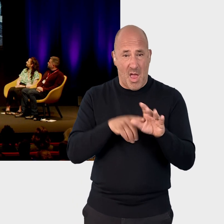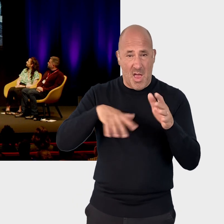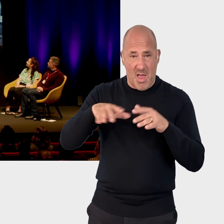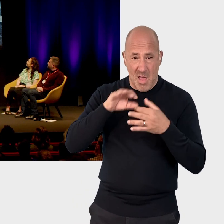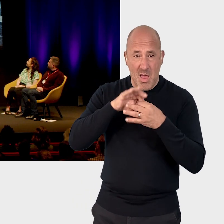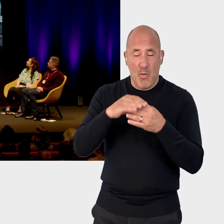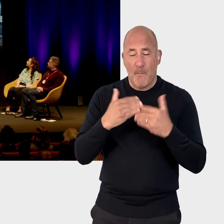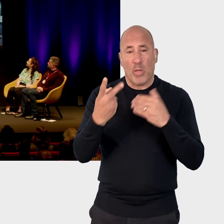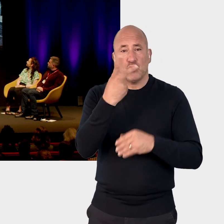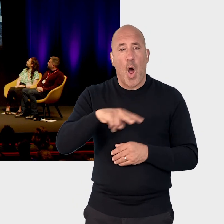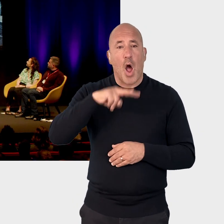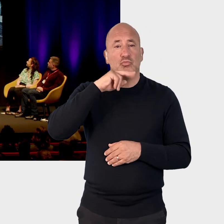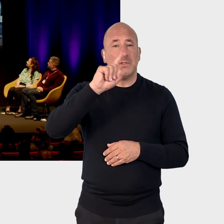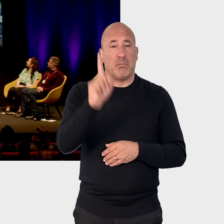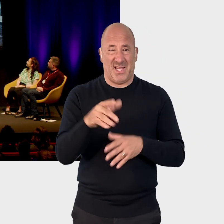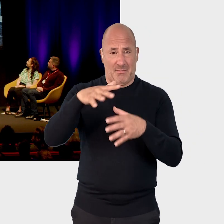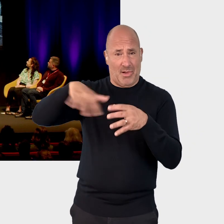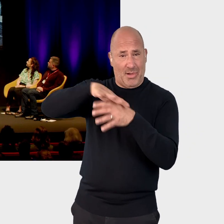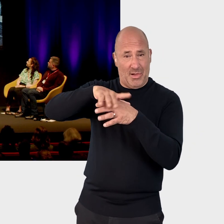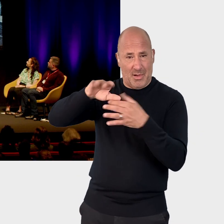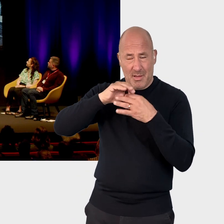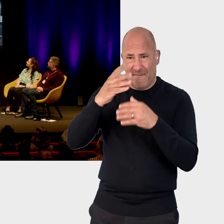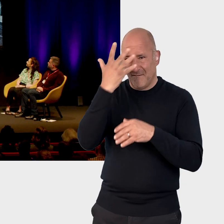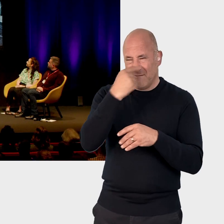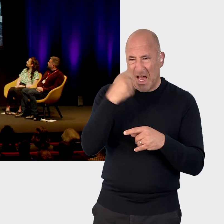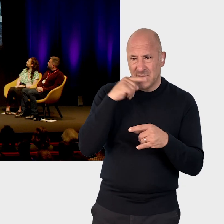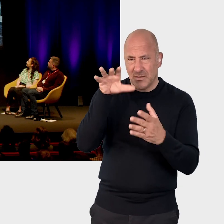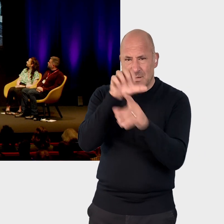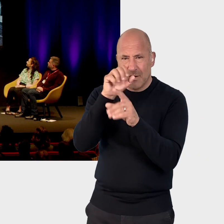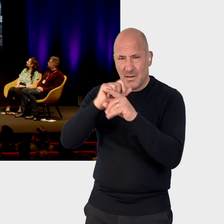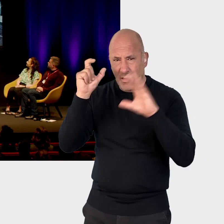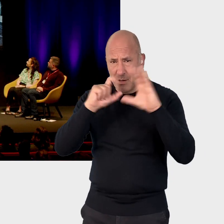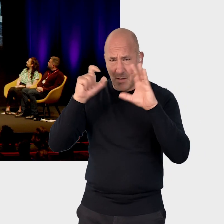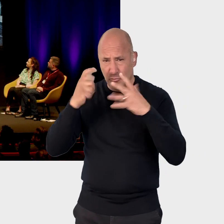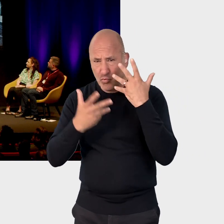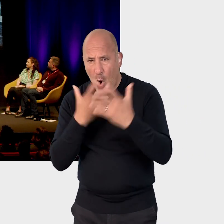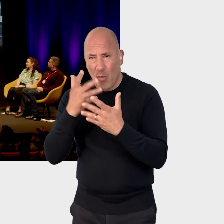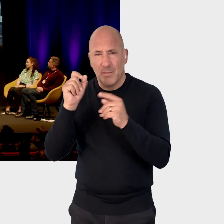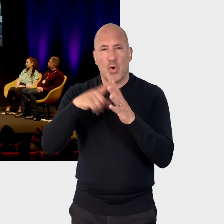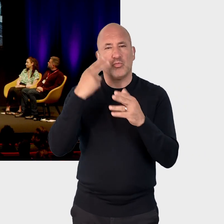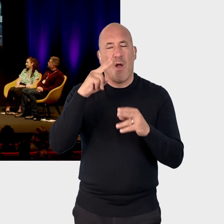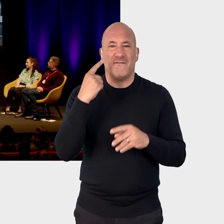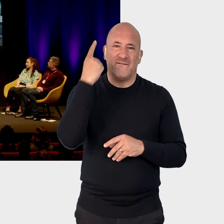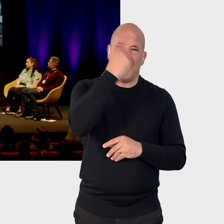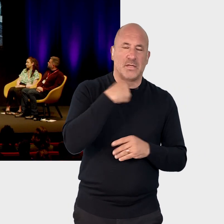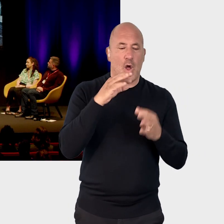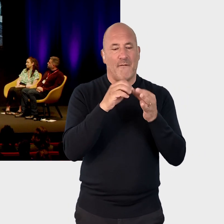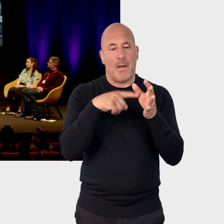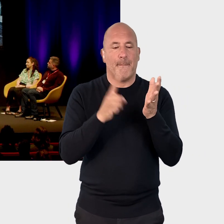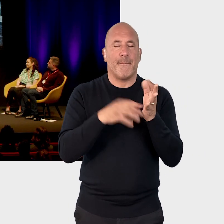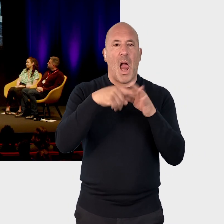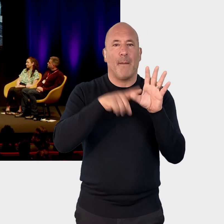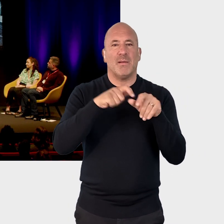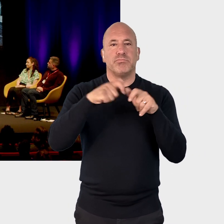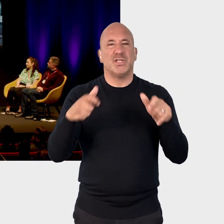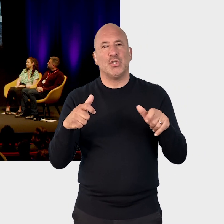Jamie Bubb's year-long residency on the estate saw him work with over 200 members of the community, capturing their faces